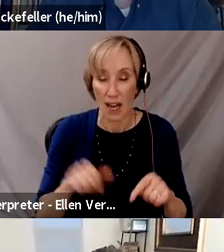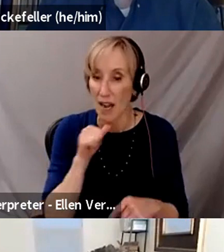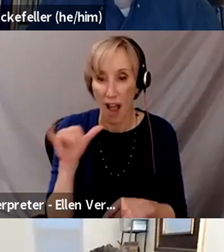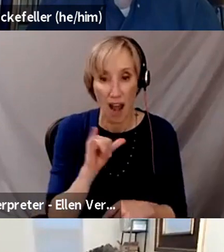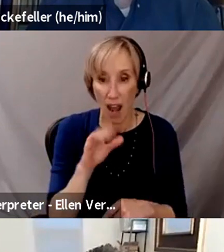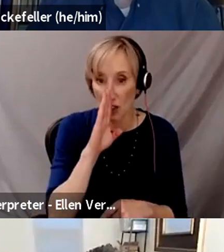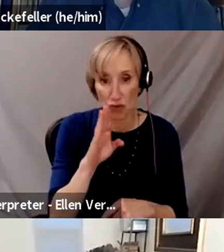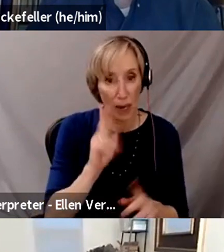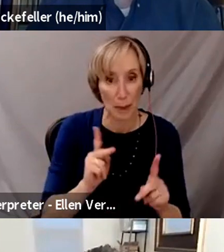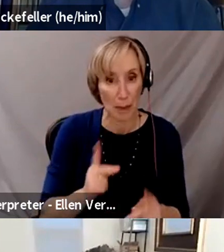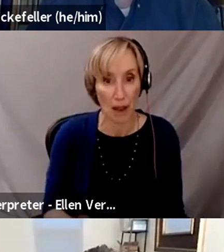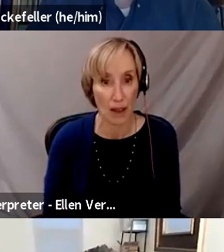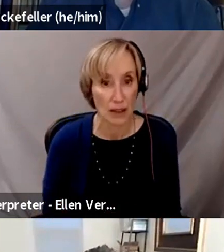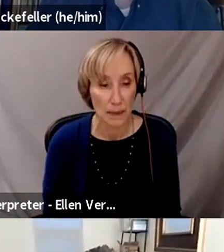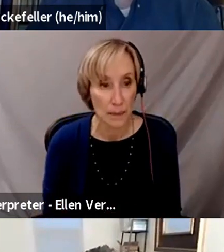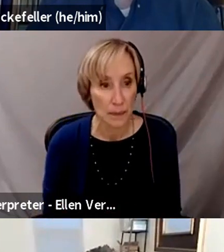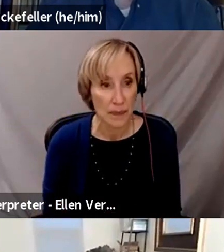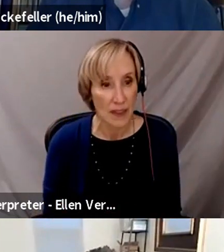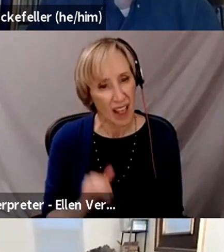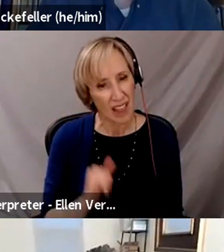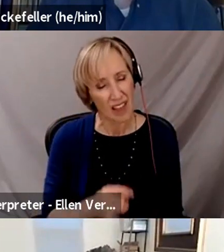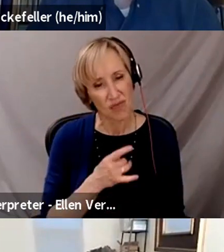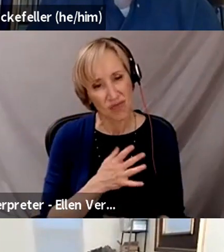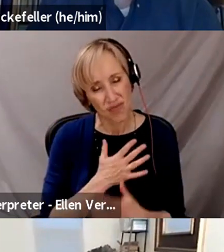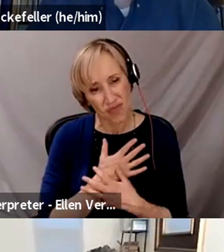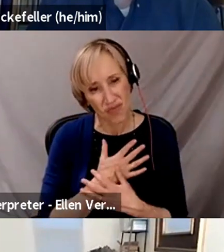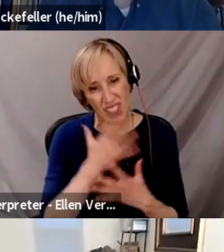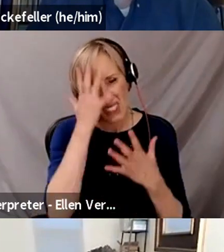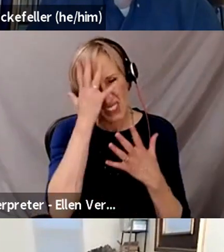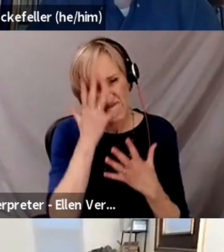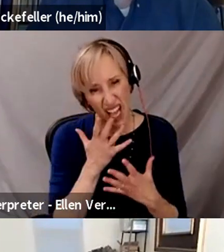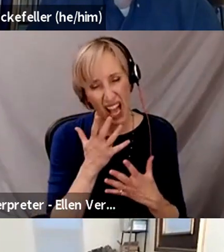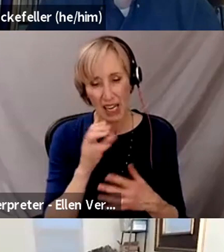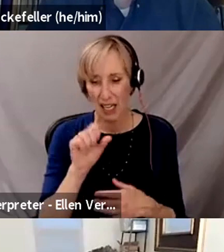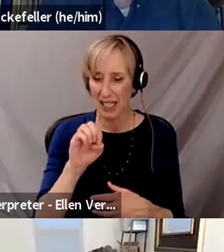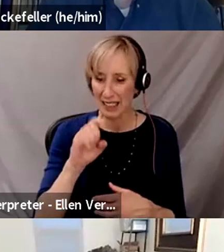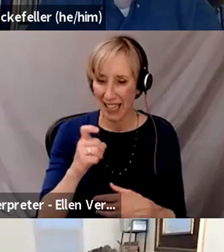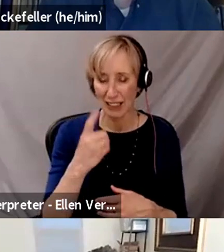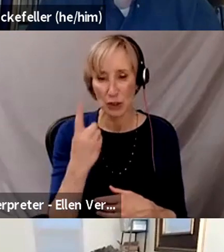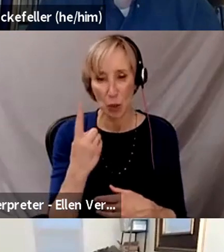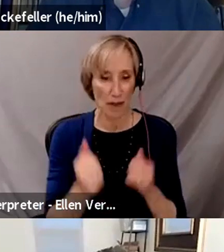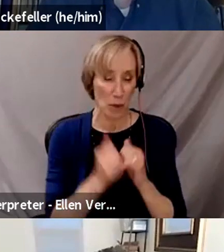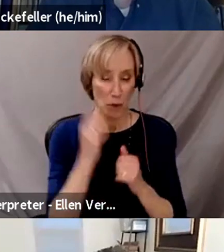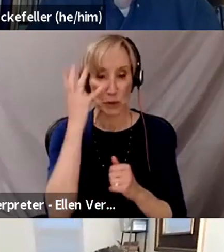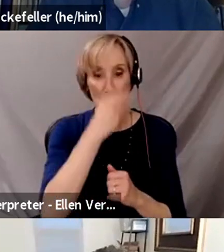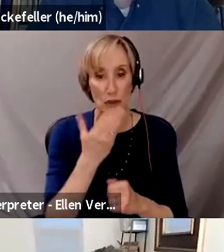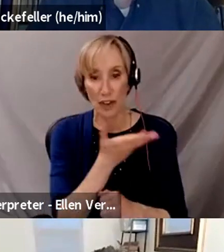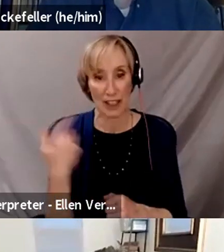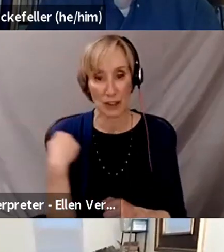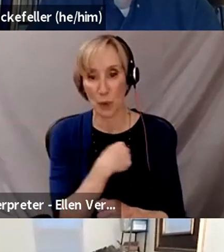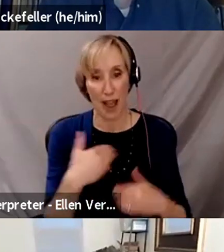get to go through, and that's so tragic. That's just so tragic, because sex is one of the most beautiful things that we have in